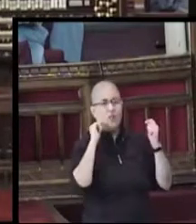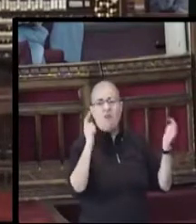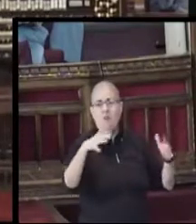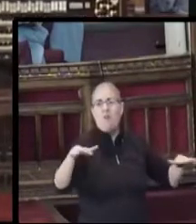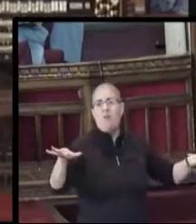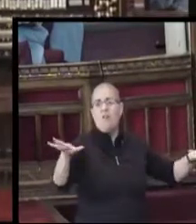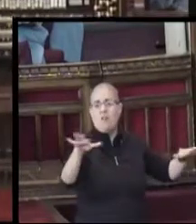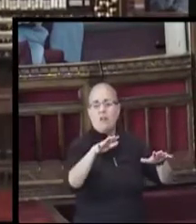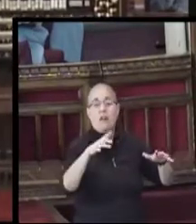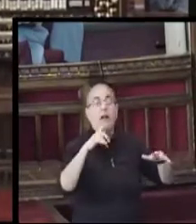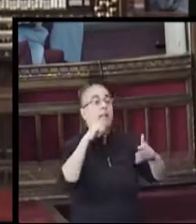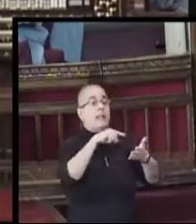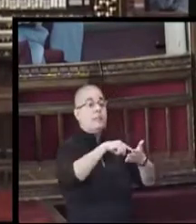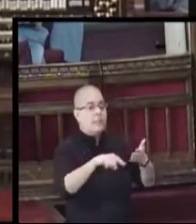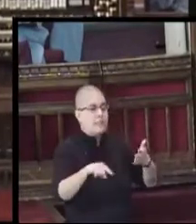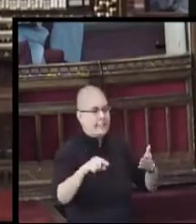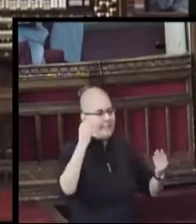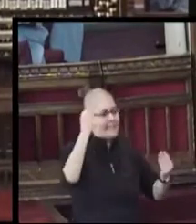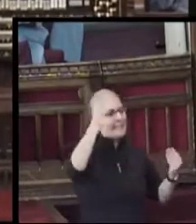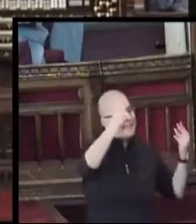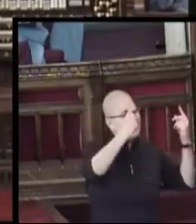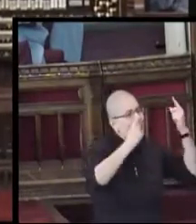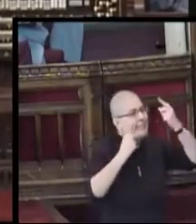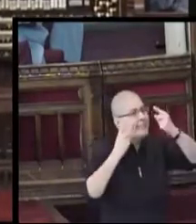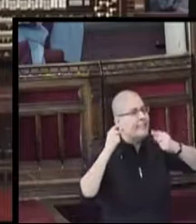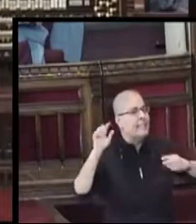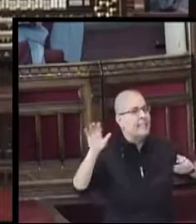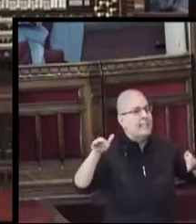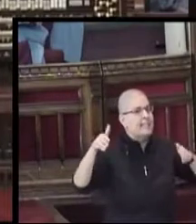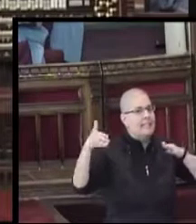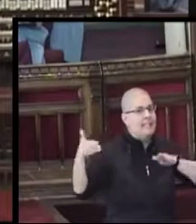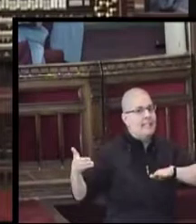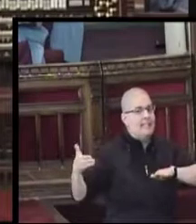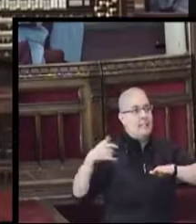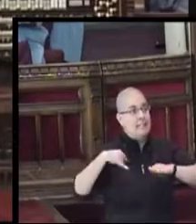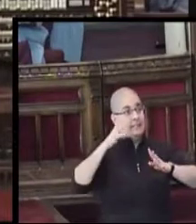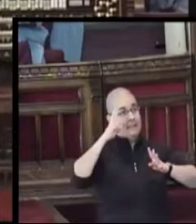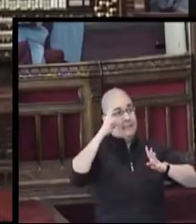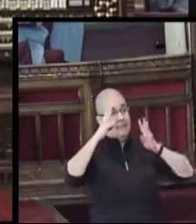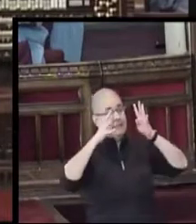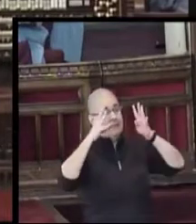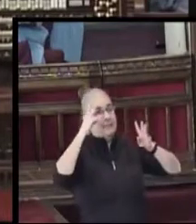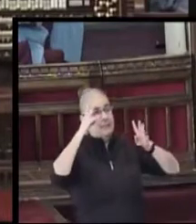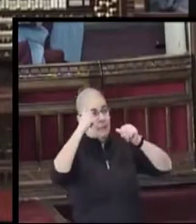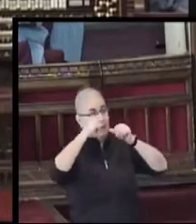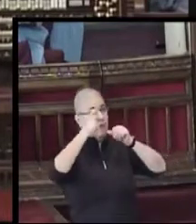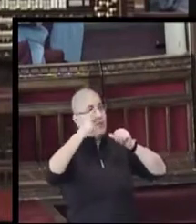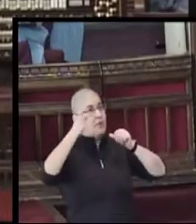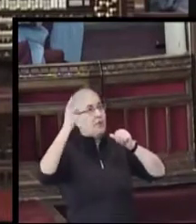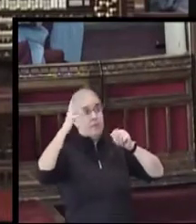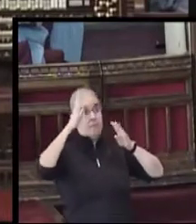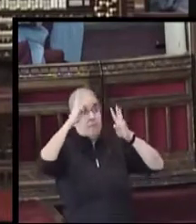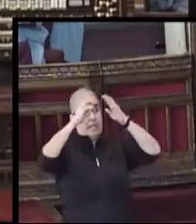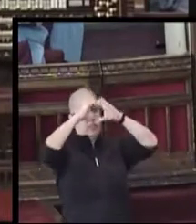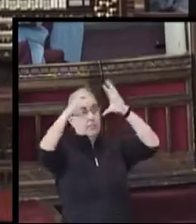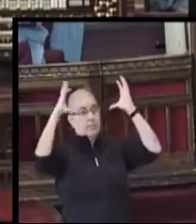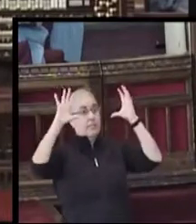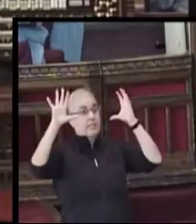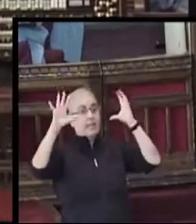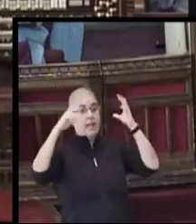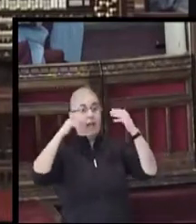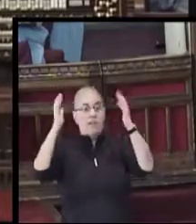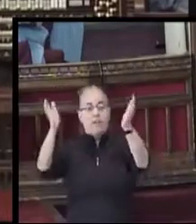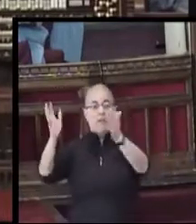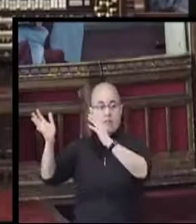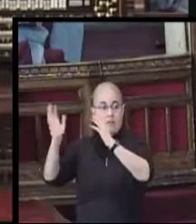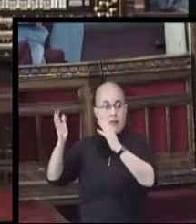was contemplating his death, I was imagining some of the conversations that he's now having with people whose